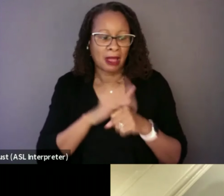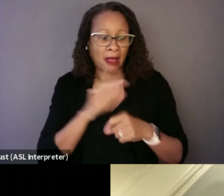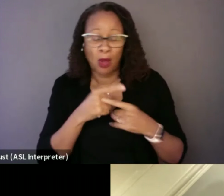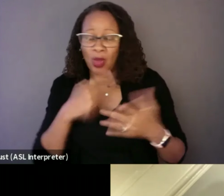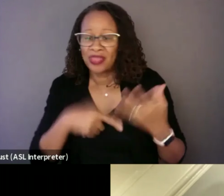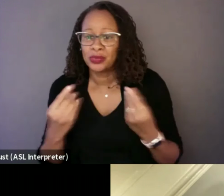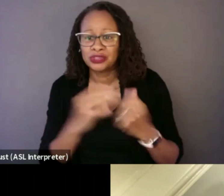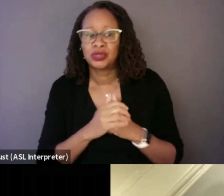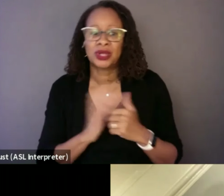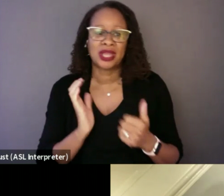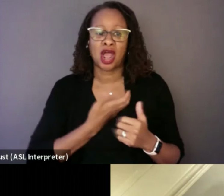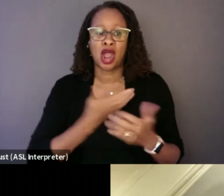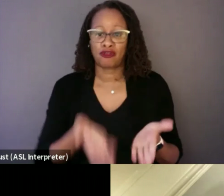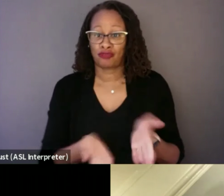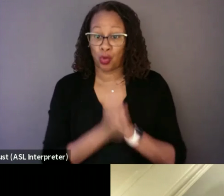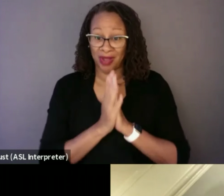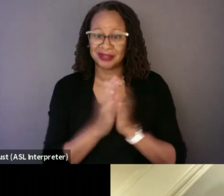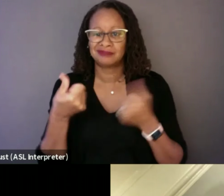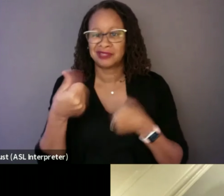our request was declined.